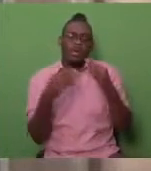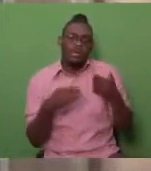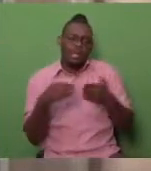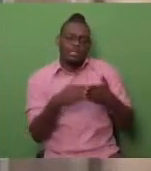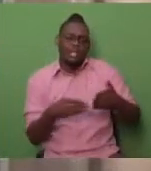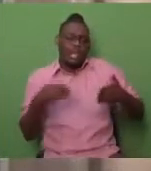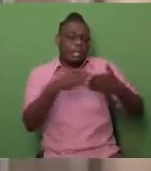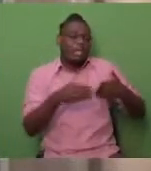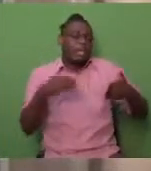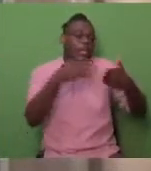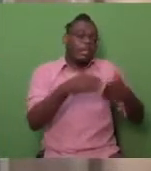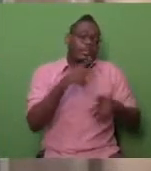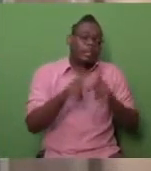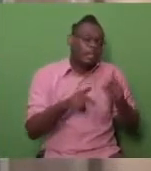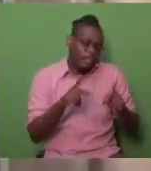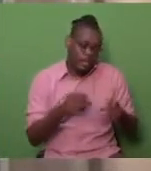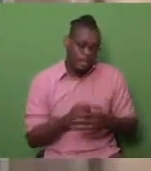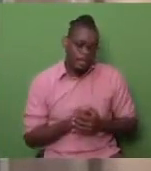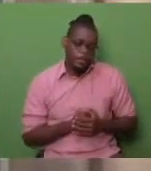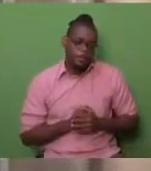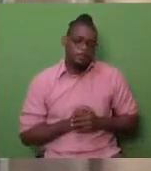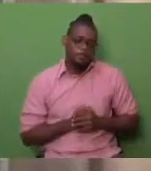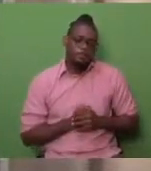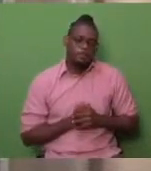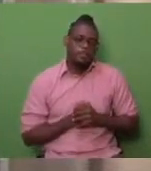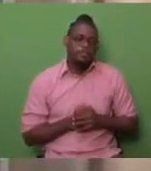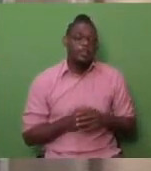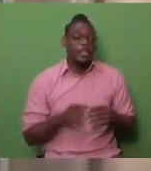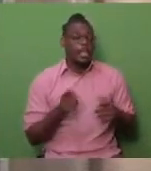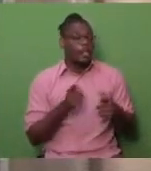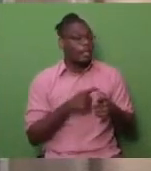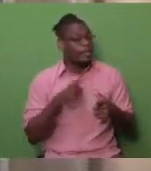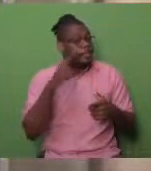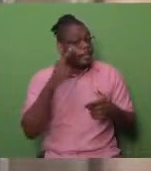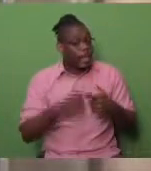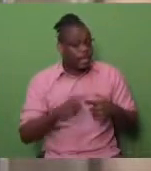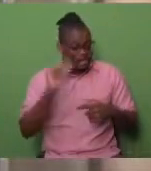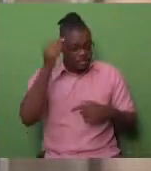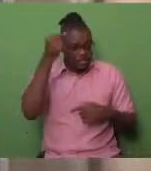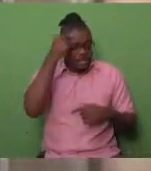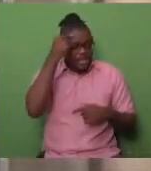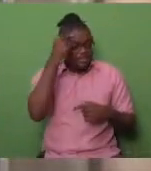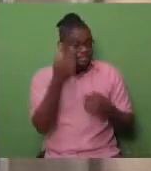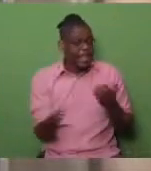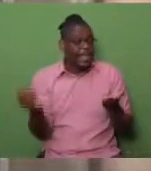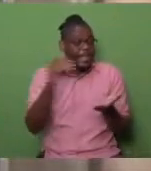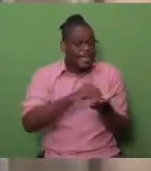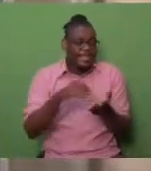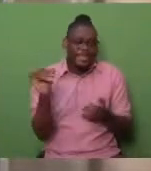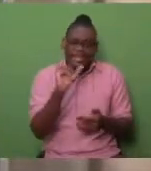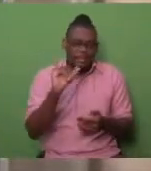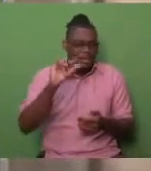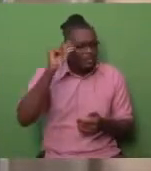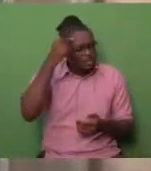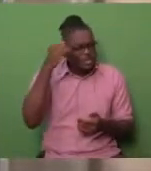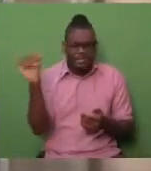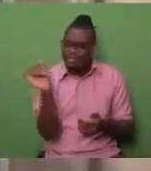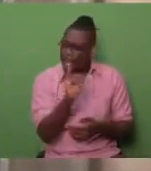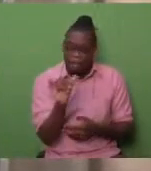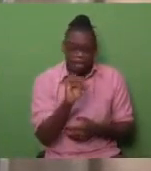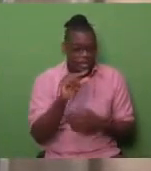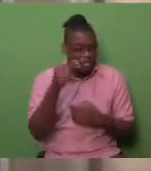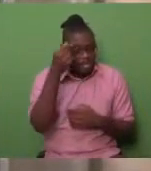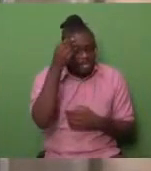When that same government then disingenuously attempts to hide crucial health statistics regarding the